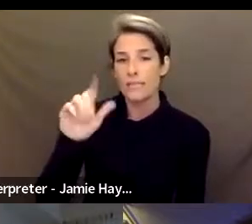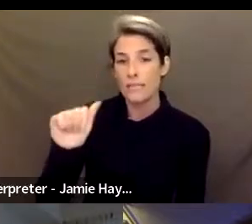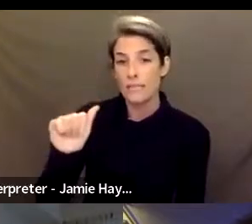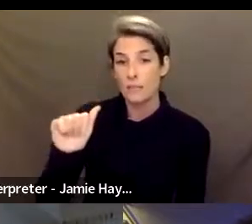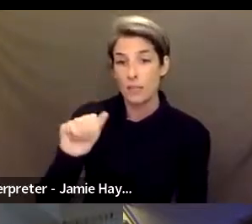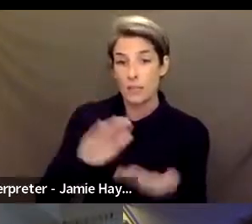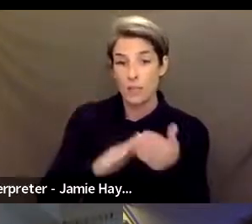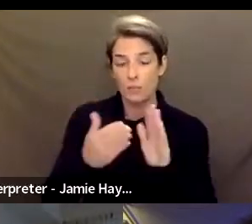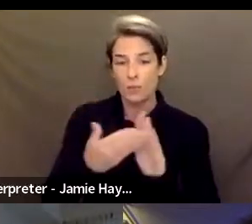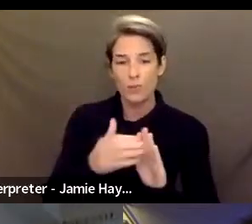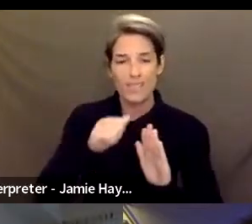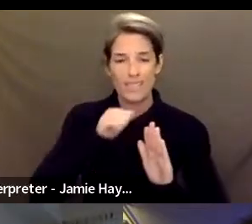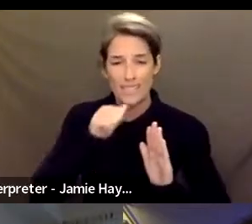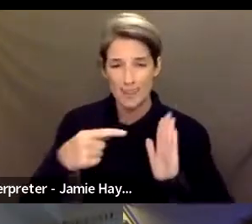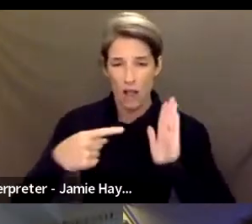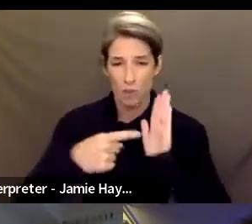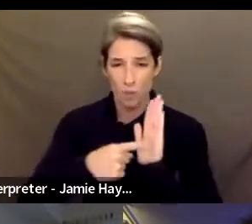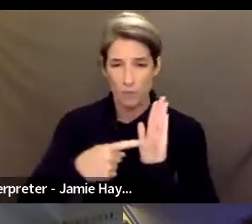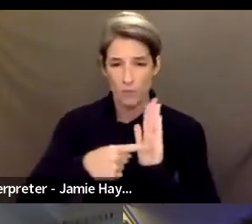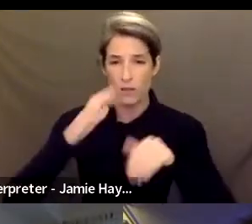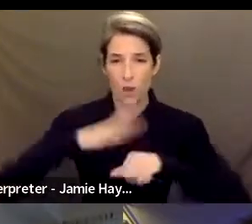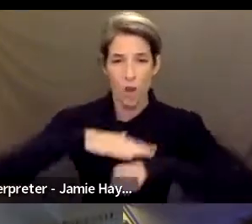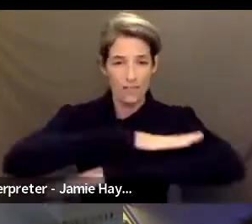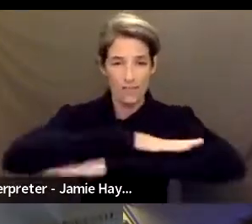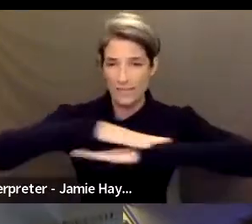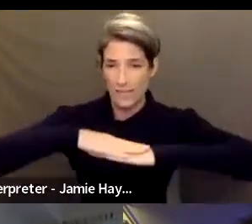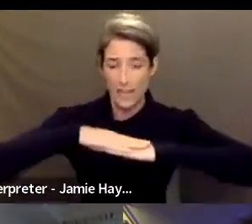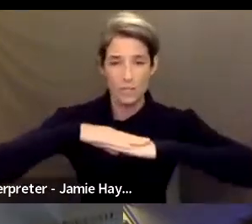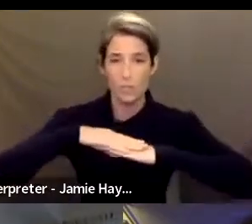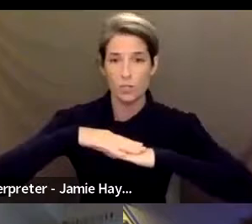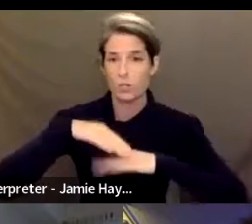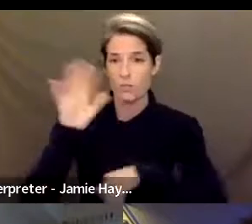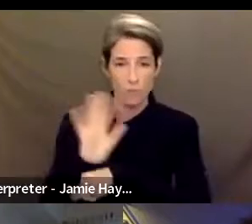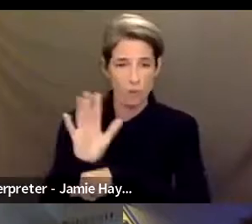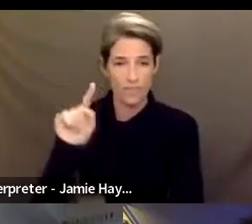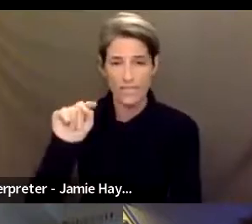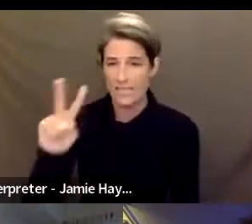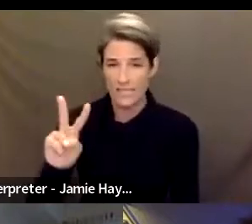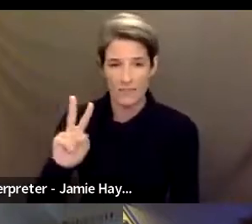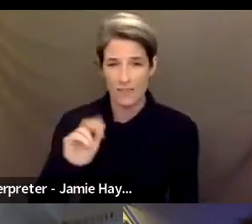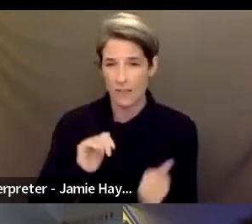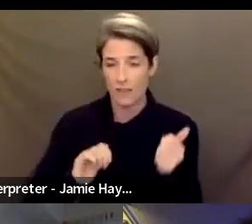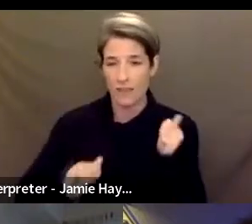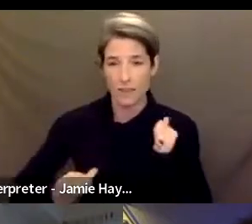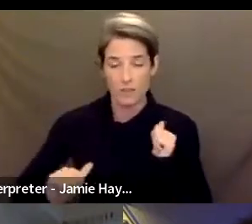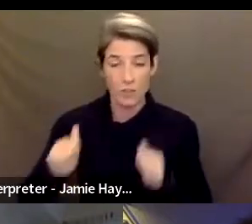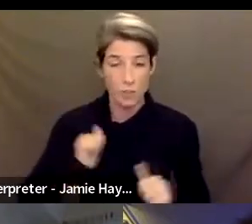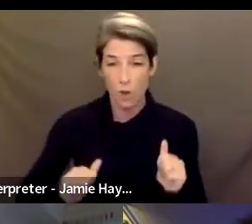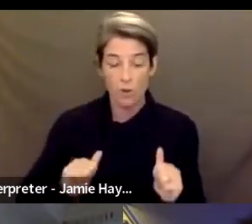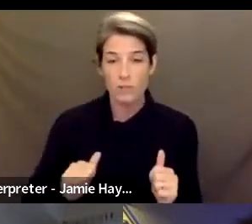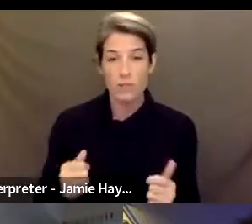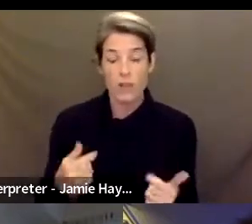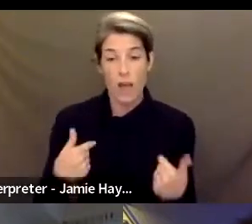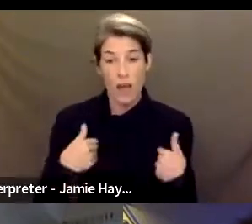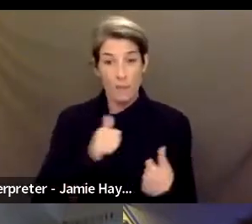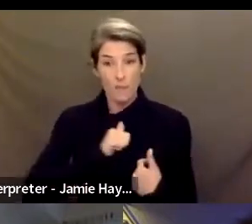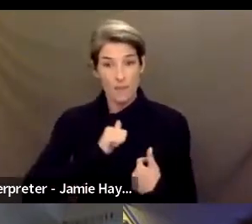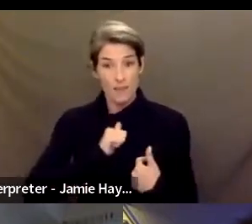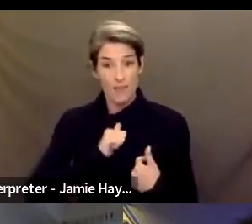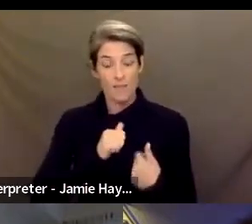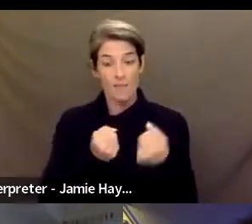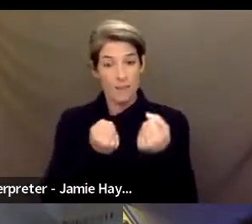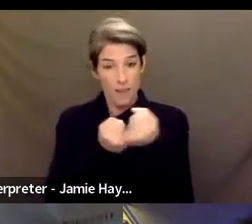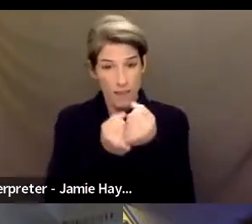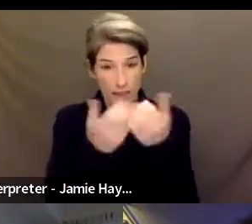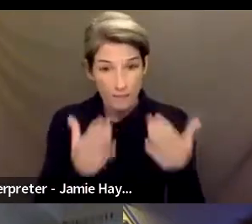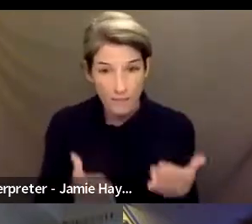stage in terms of advocates and allies that for me, as someone who considers myself